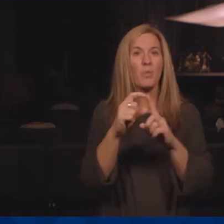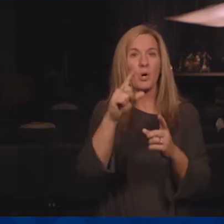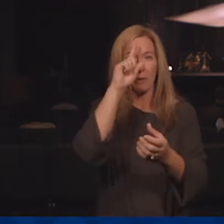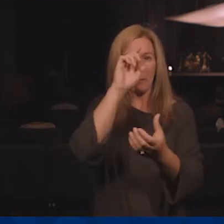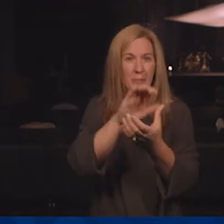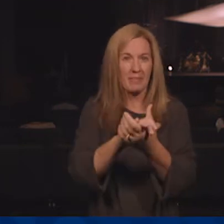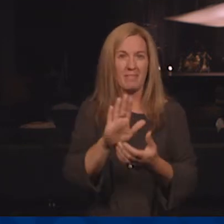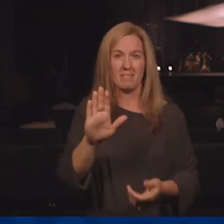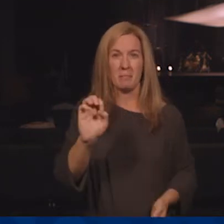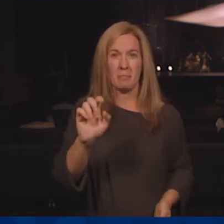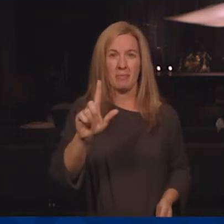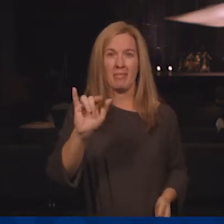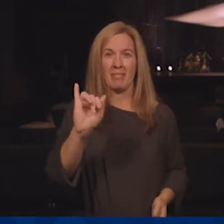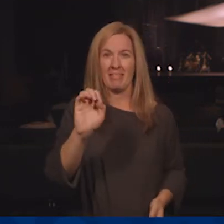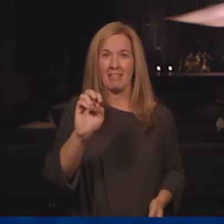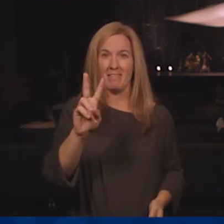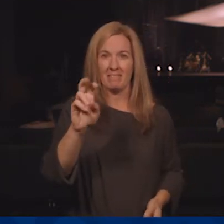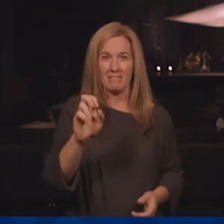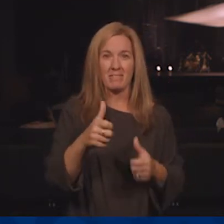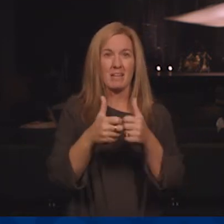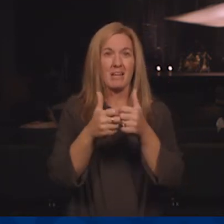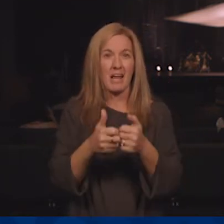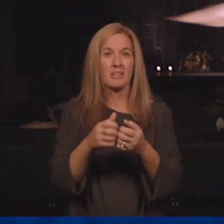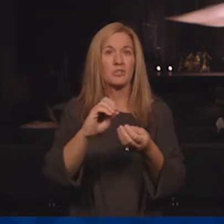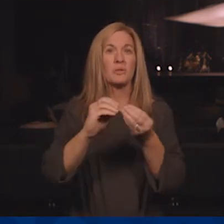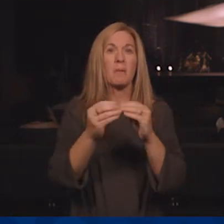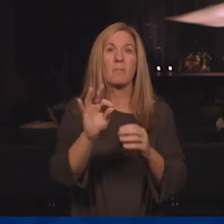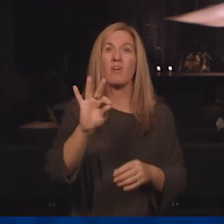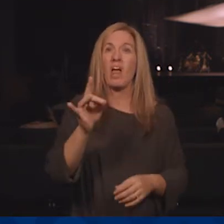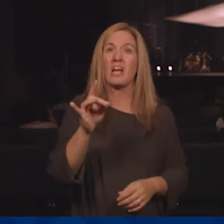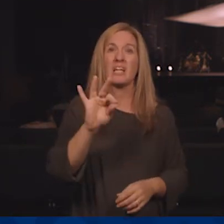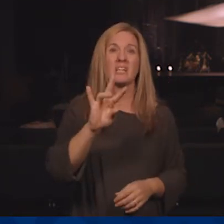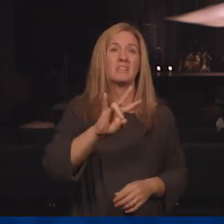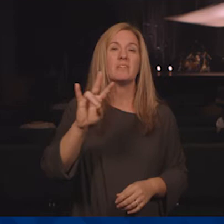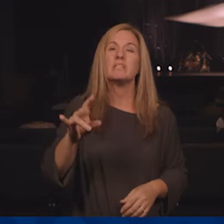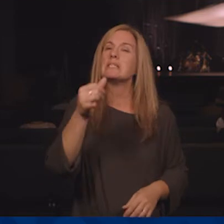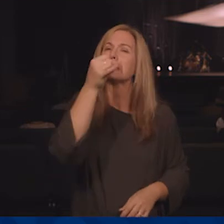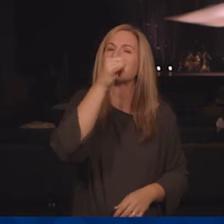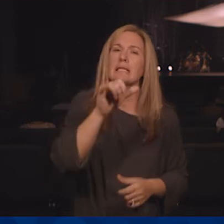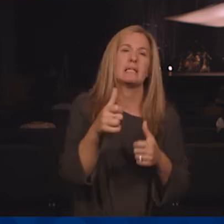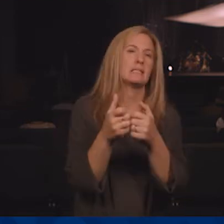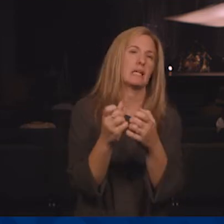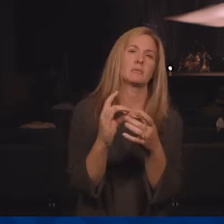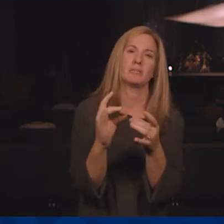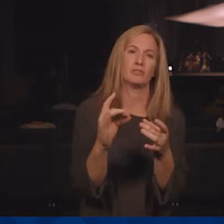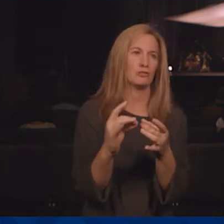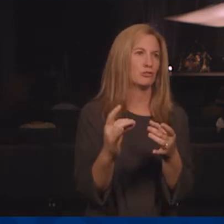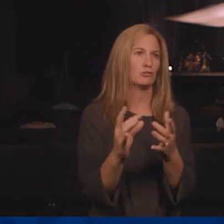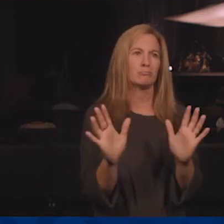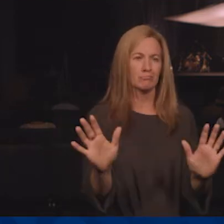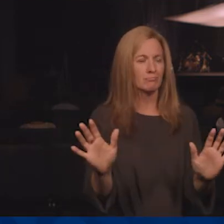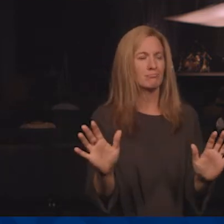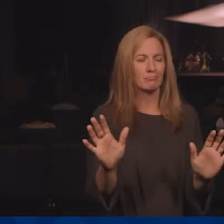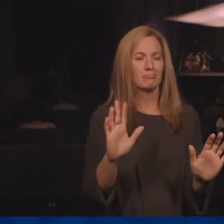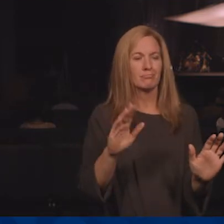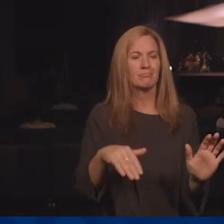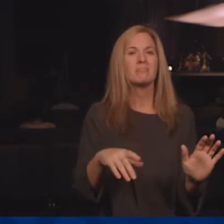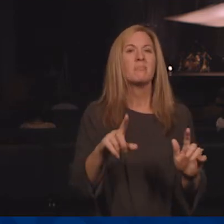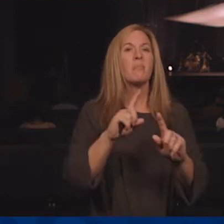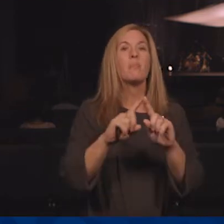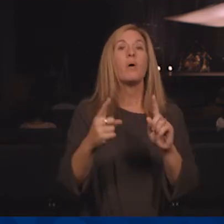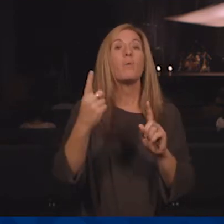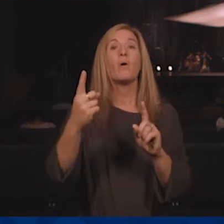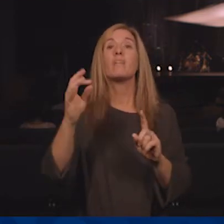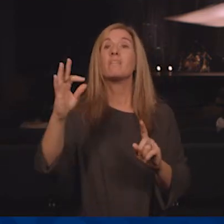to 98977. Silly little text message will allow one of our pastoral staff or leaders